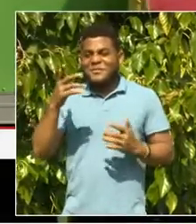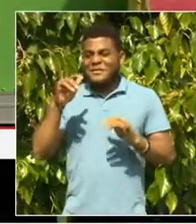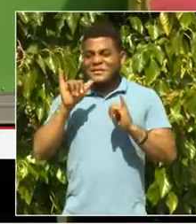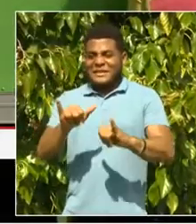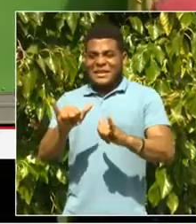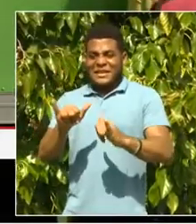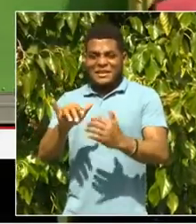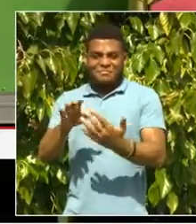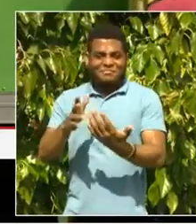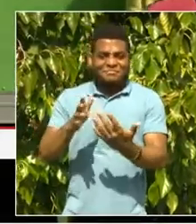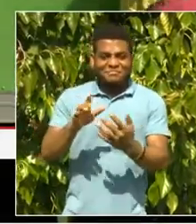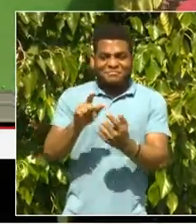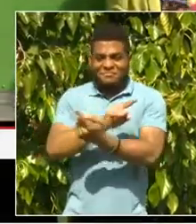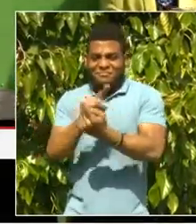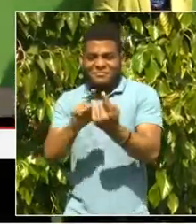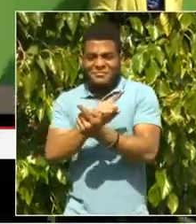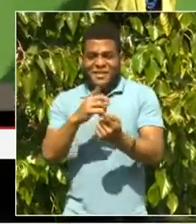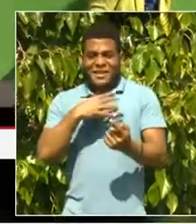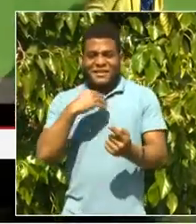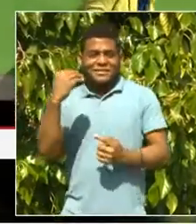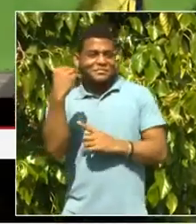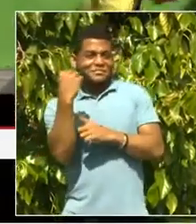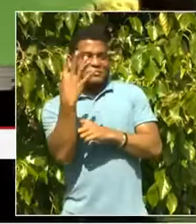Come on, DC WIC staff.